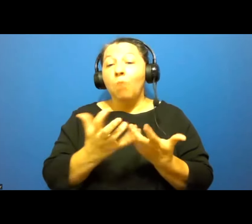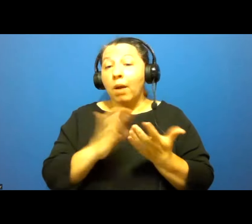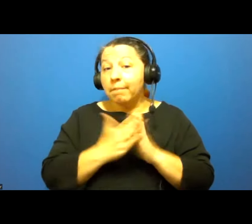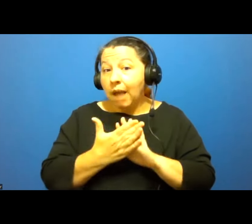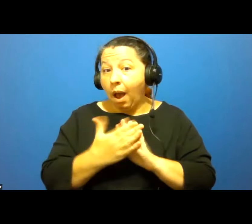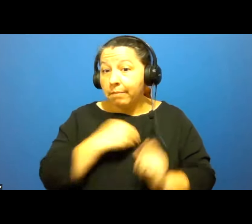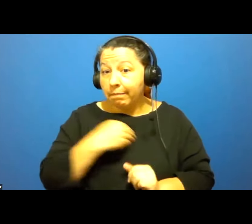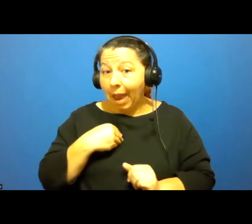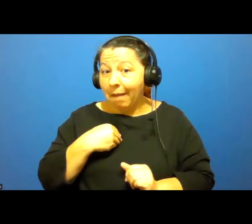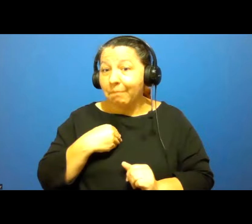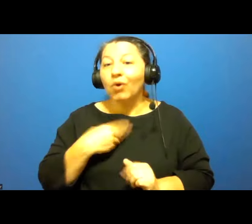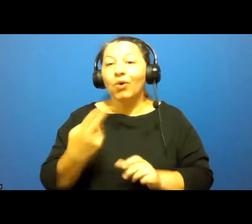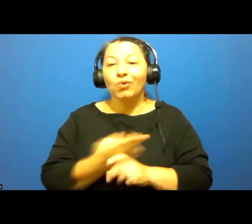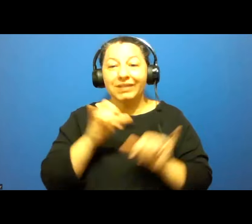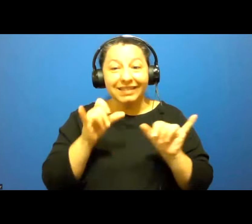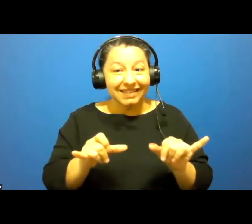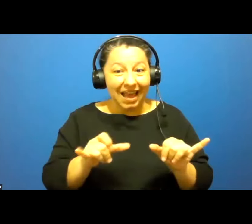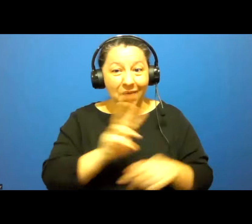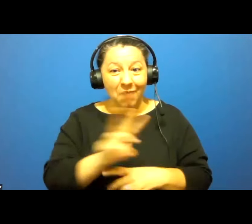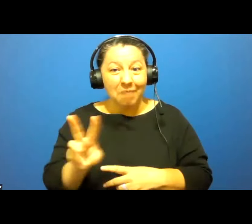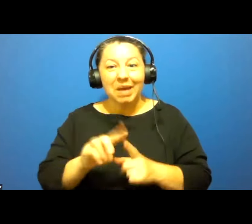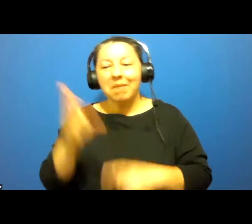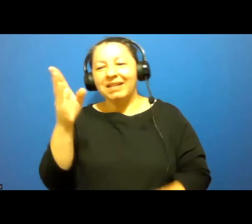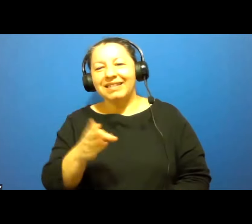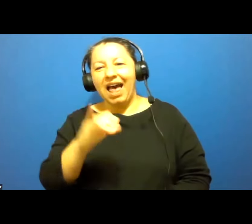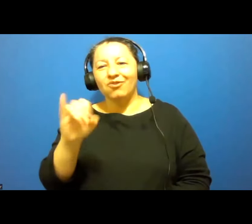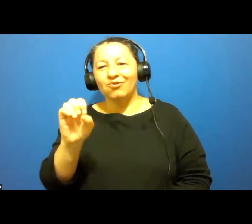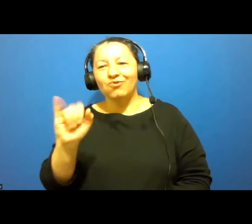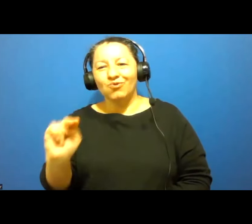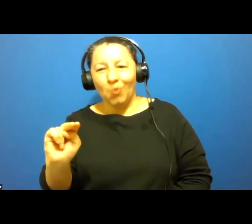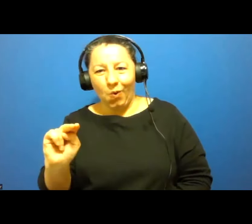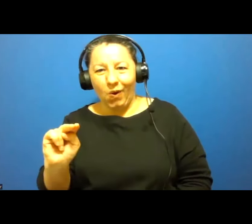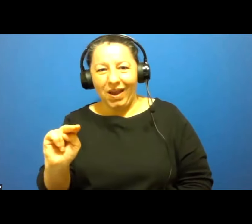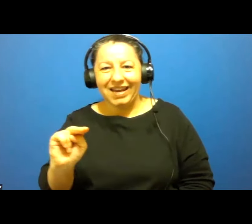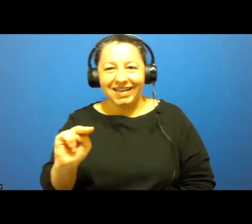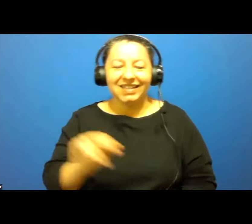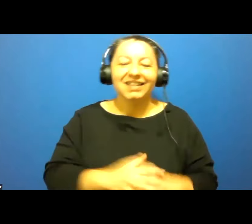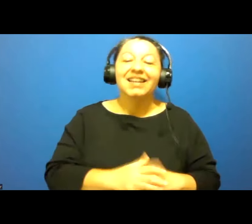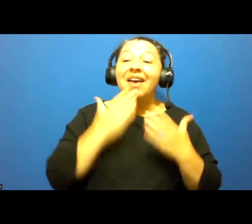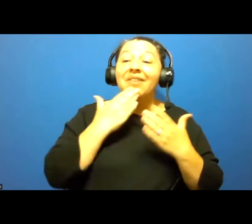archaeological.org/join. All right, thank you all for attending. Thank you all for making